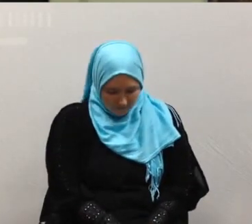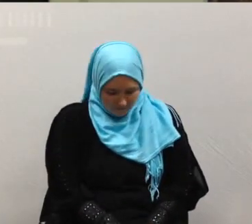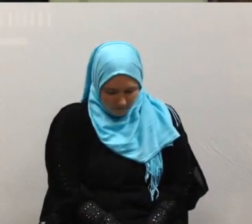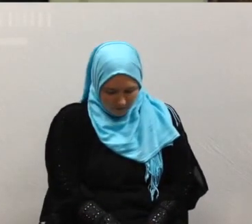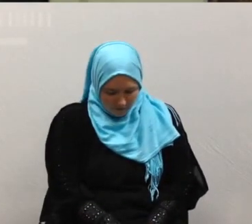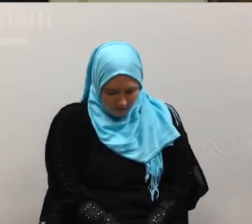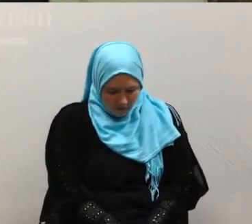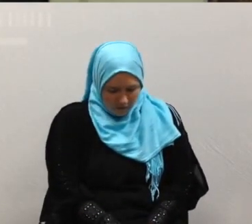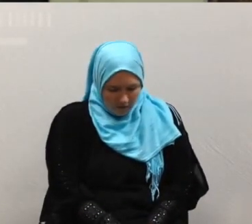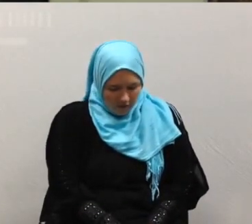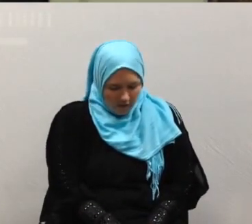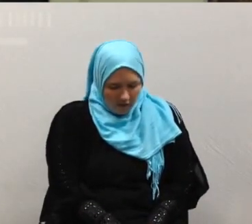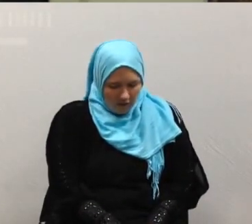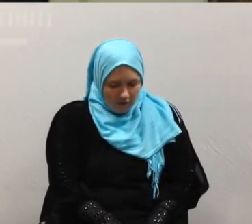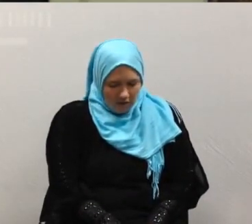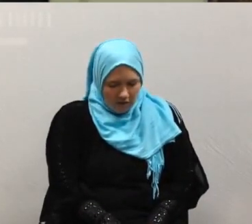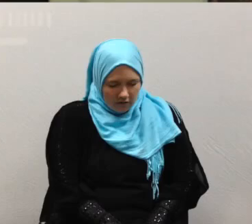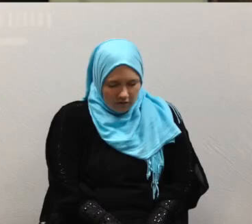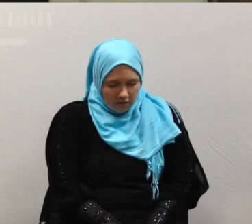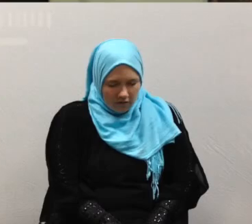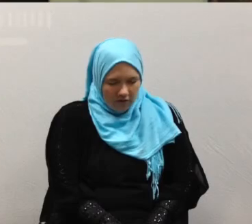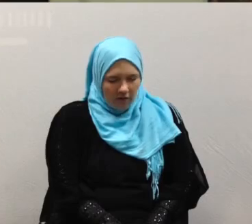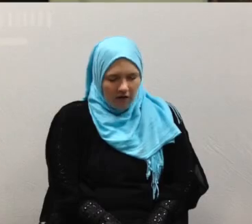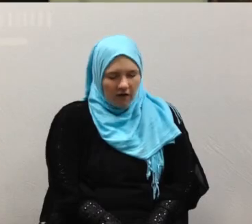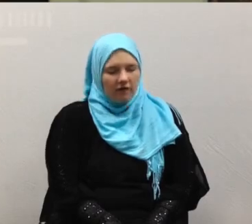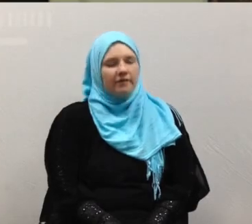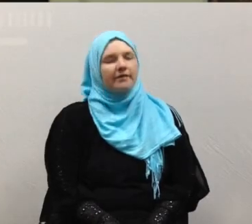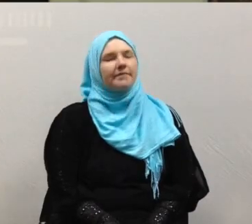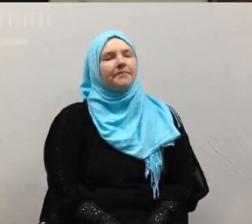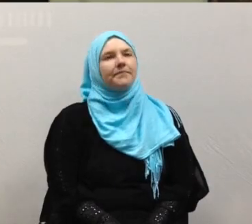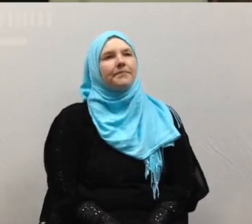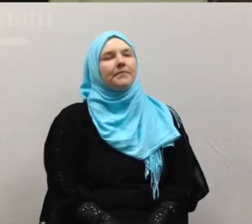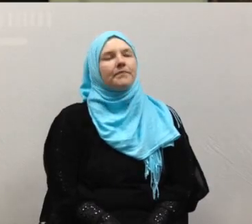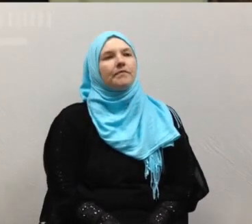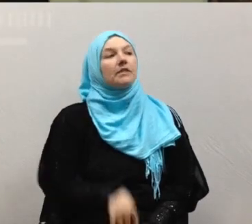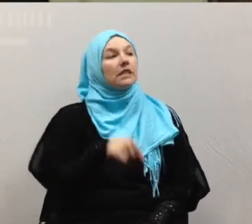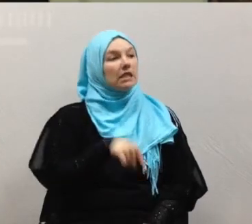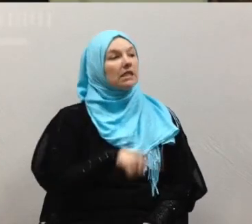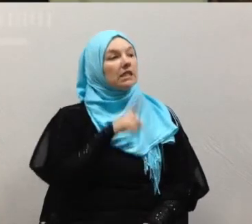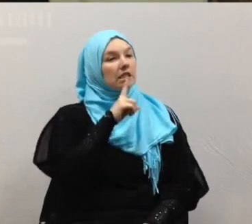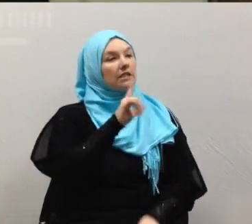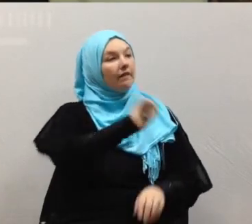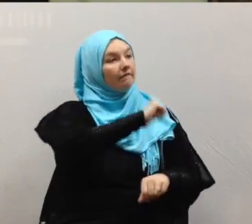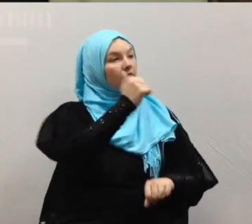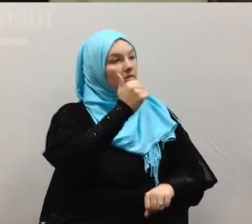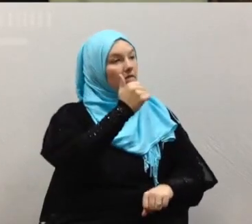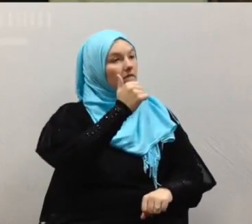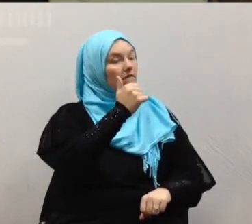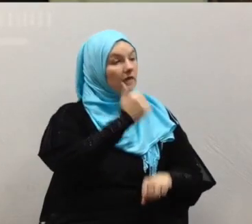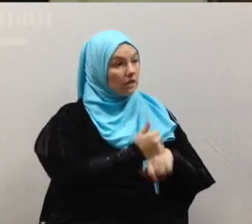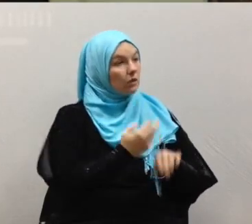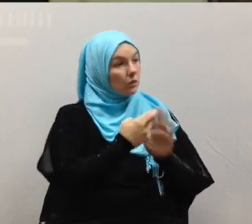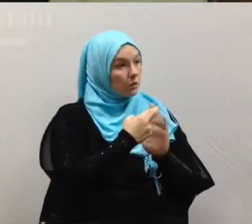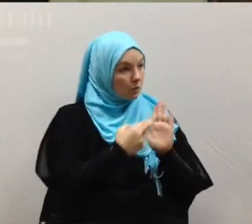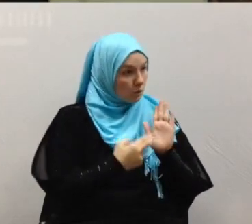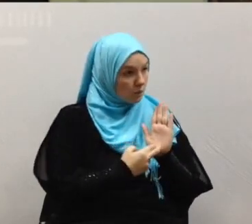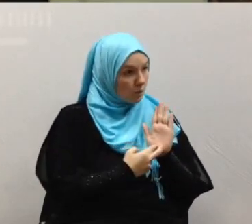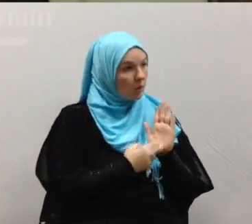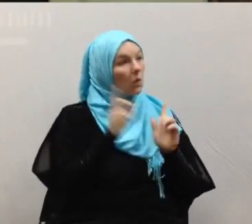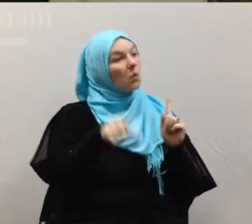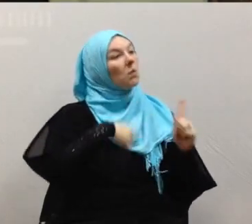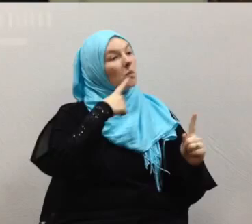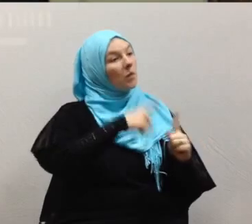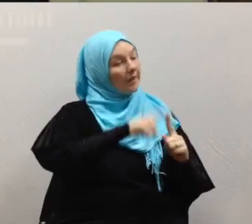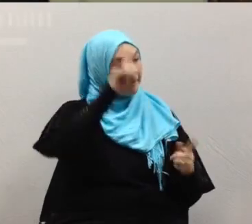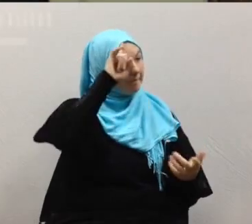change. This is a fixed rule by Allah, that when the believers meet the